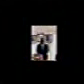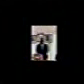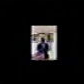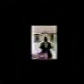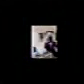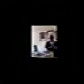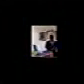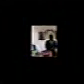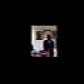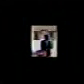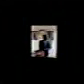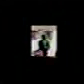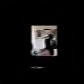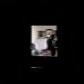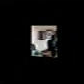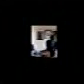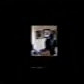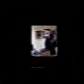18.